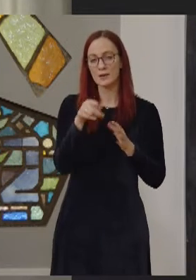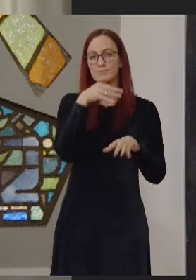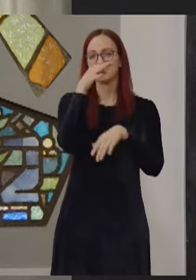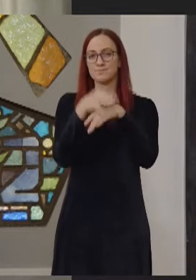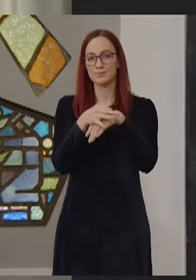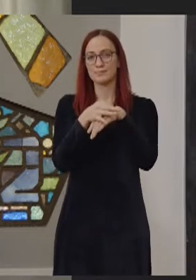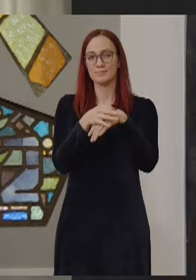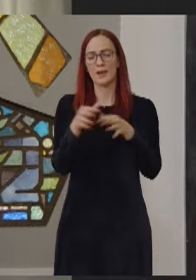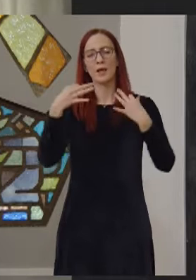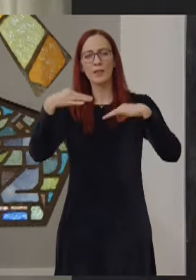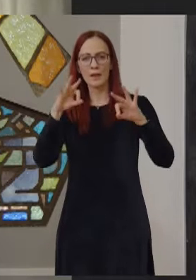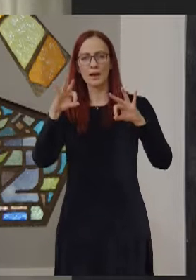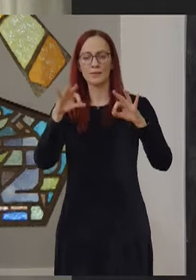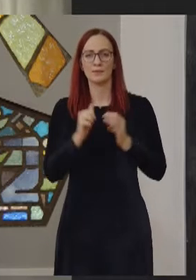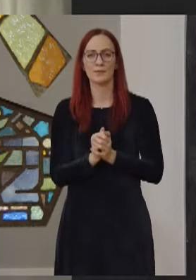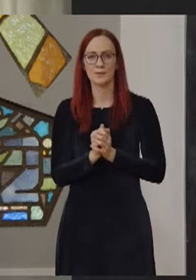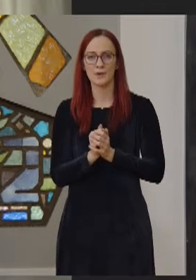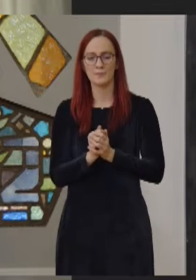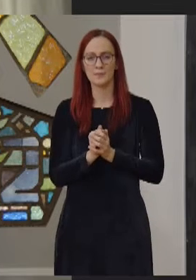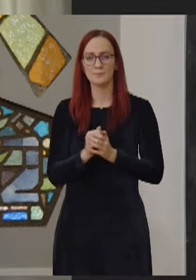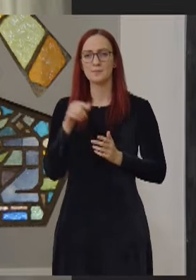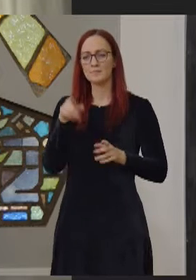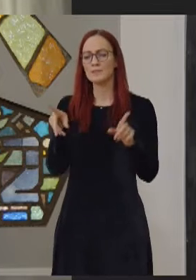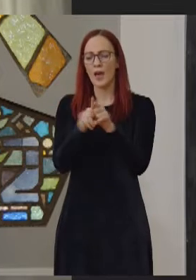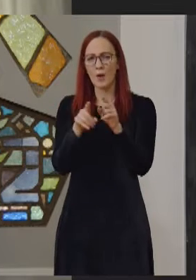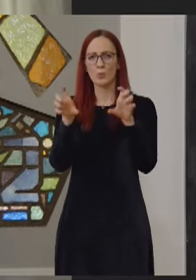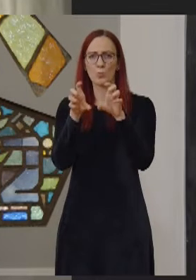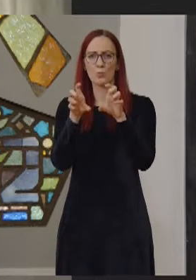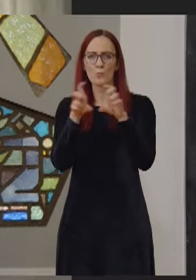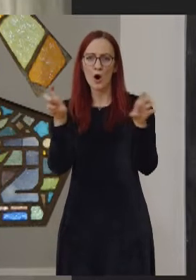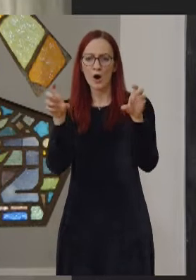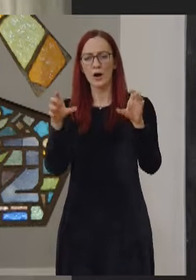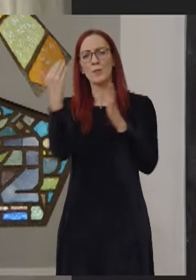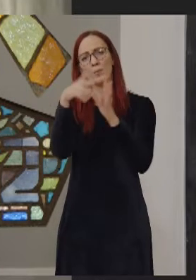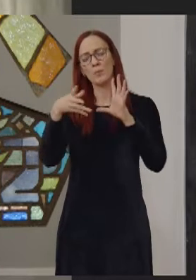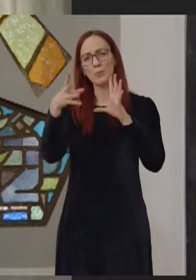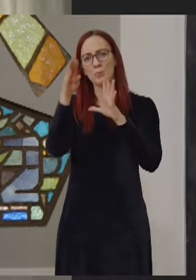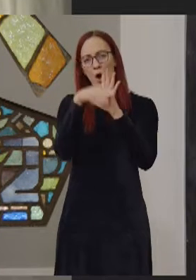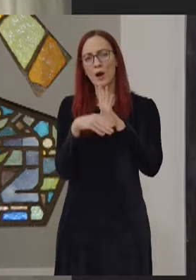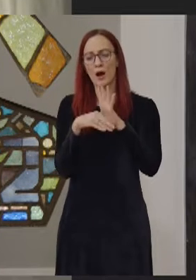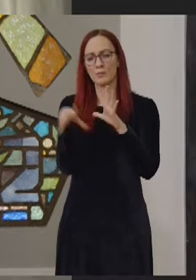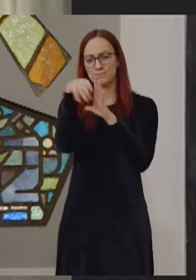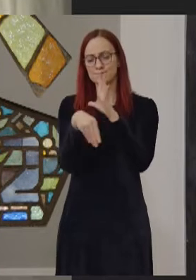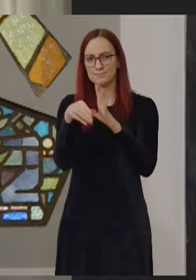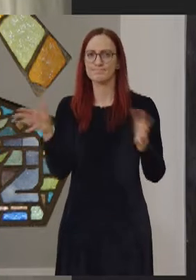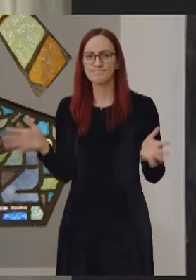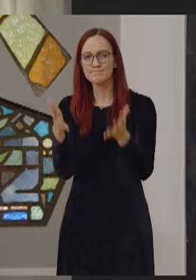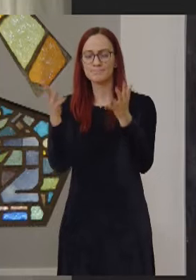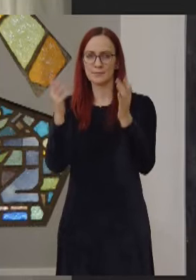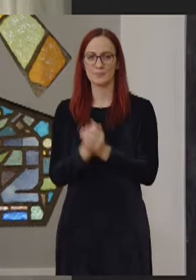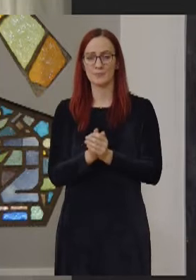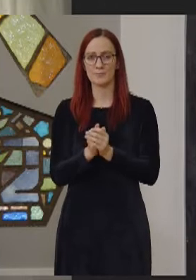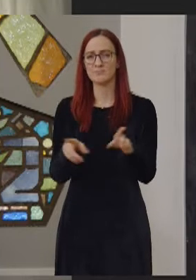fact, the convention, the Istanbul Convention, allows very wide discretion when it comes to